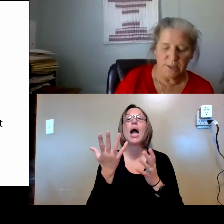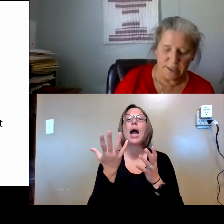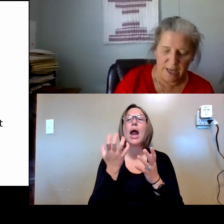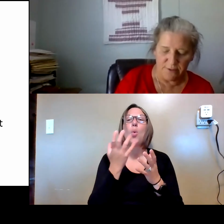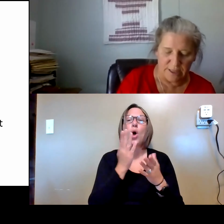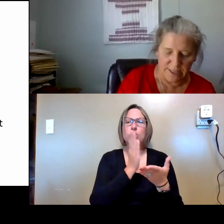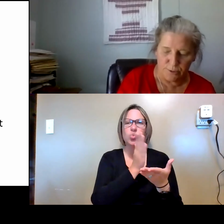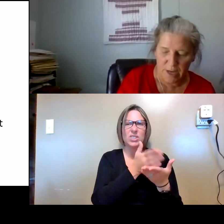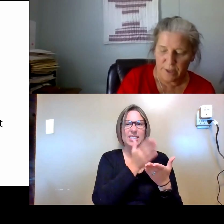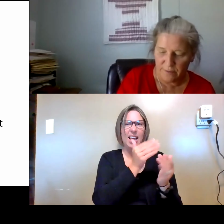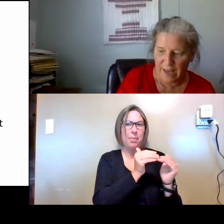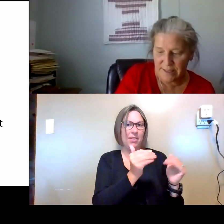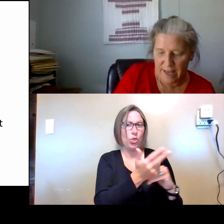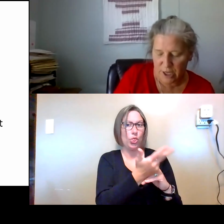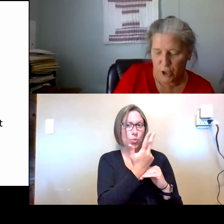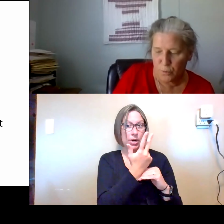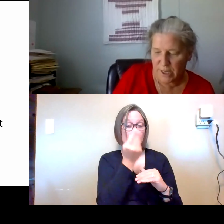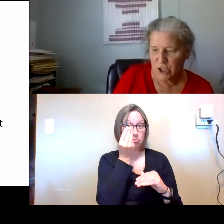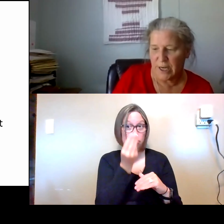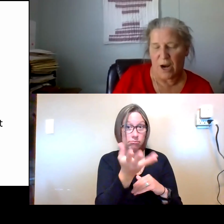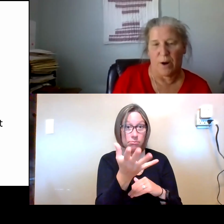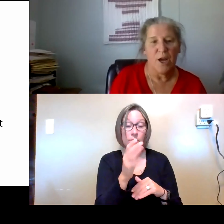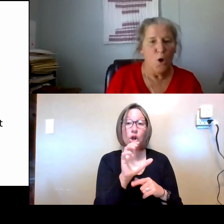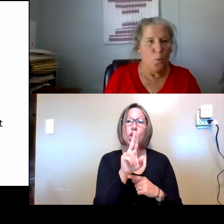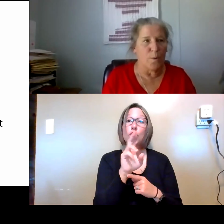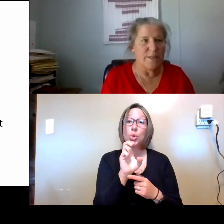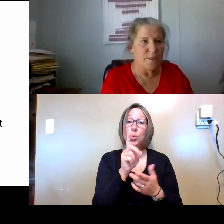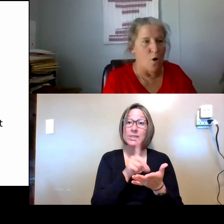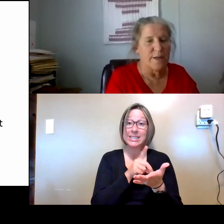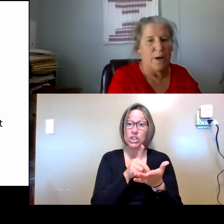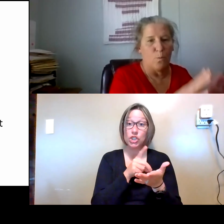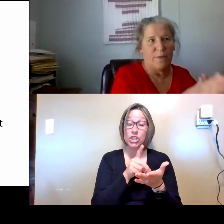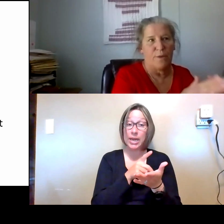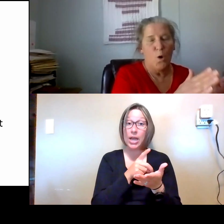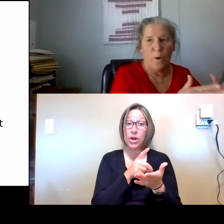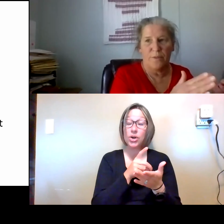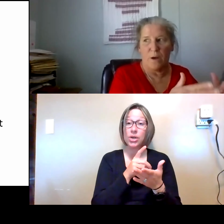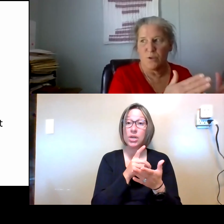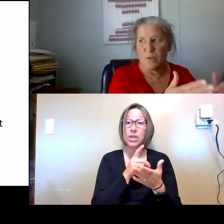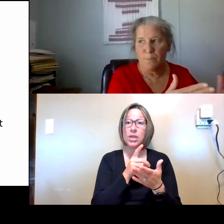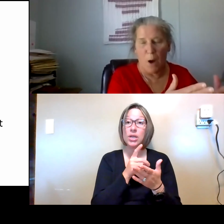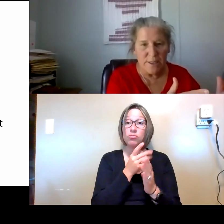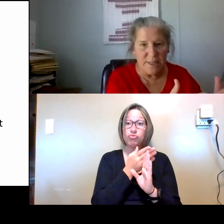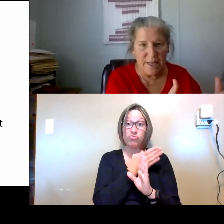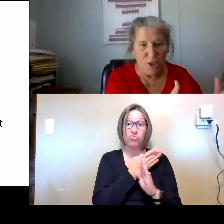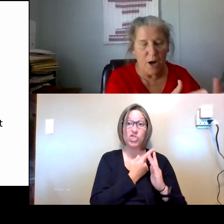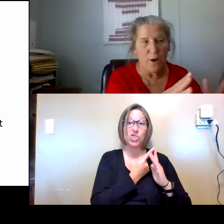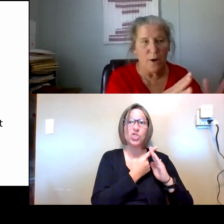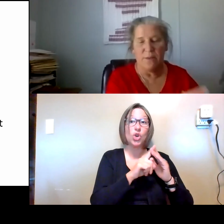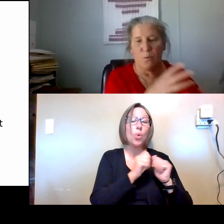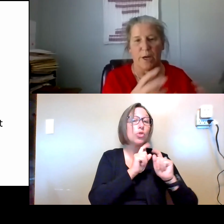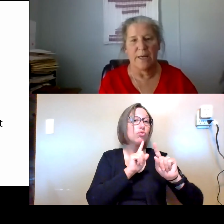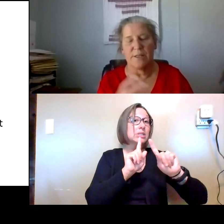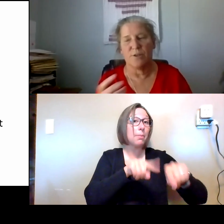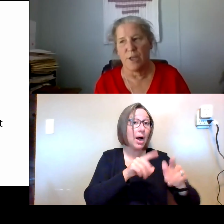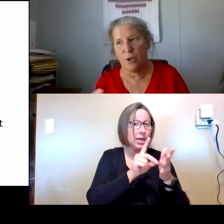3, just enough to let you know that, yes, that cue dictionary, where we started it with those response dictionary,